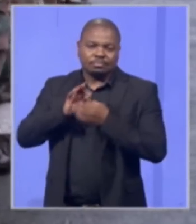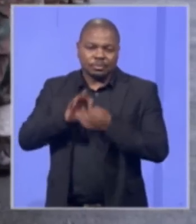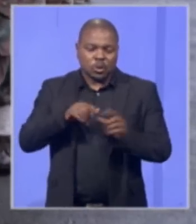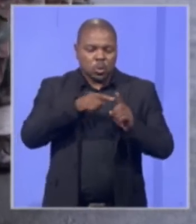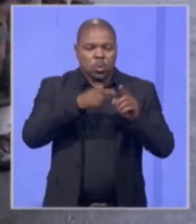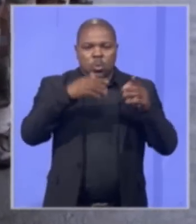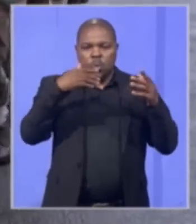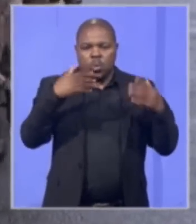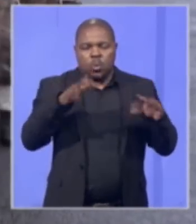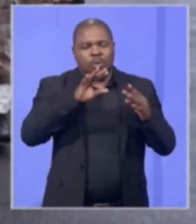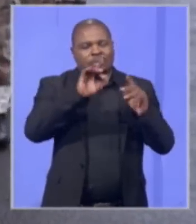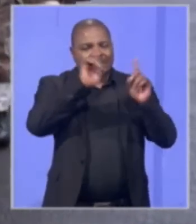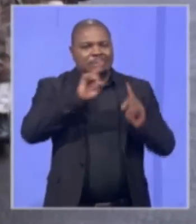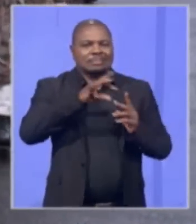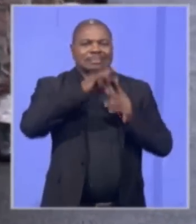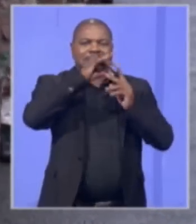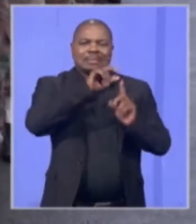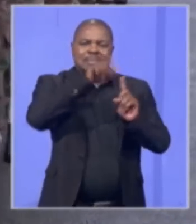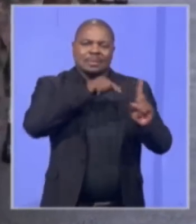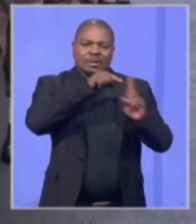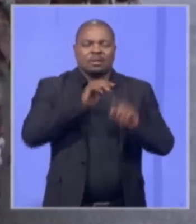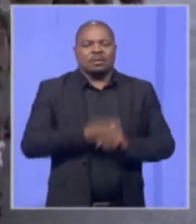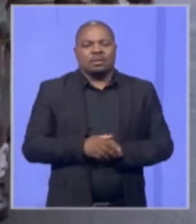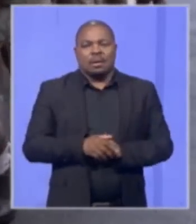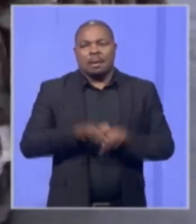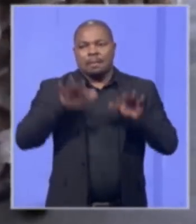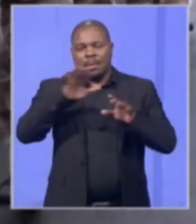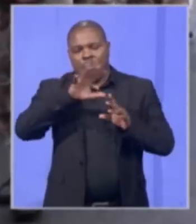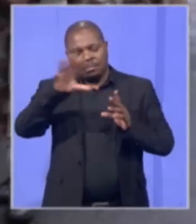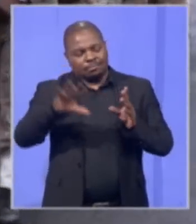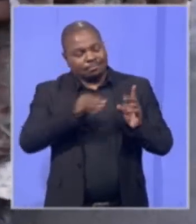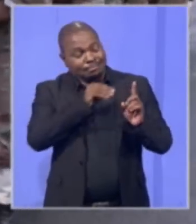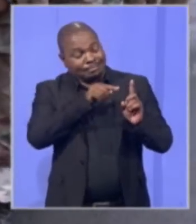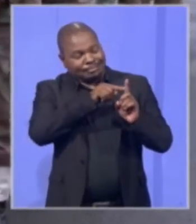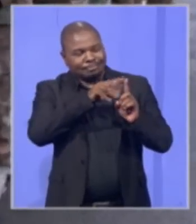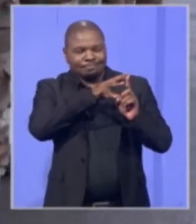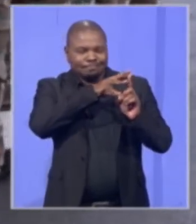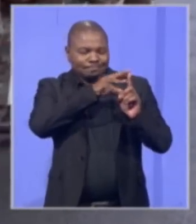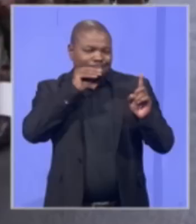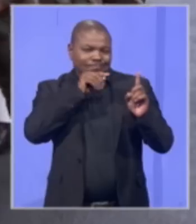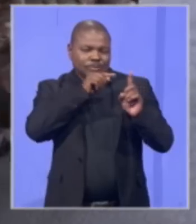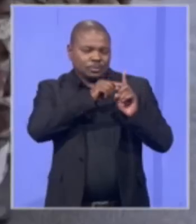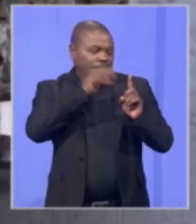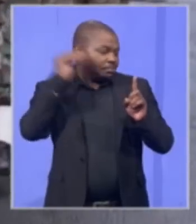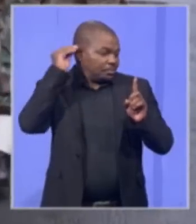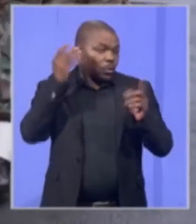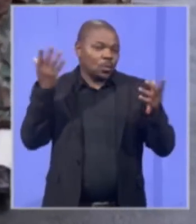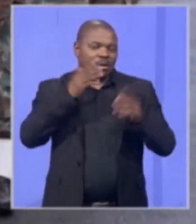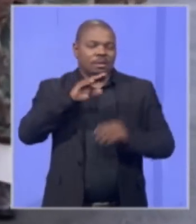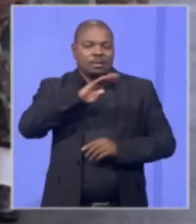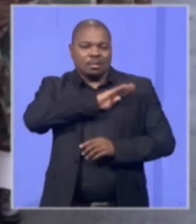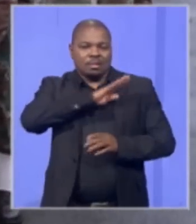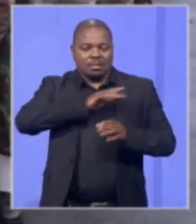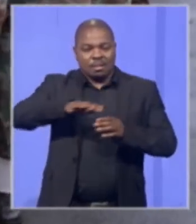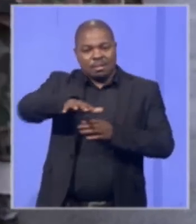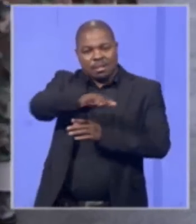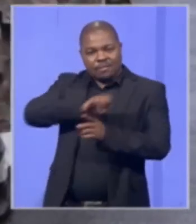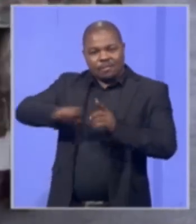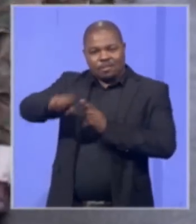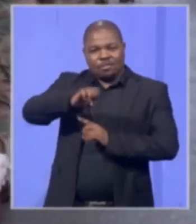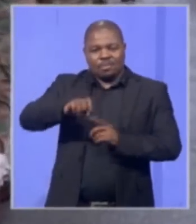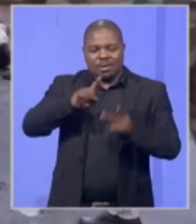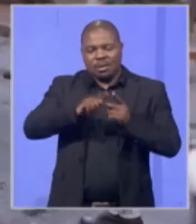extraordinary individual who left an indelible mark in the South African military fraternity and